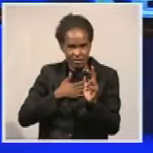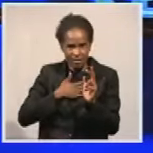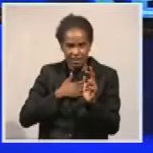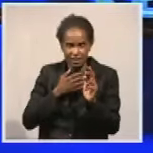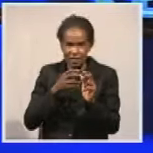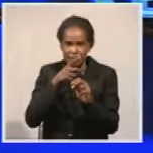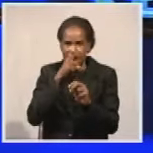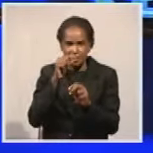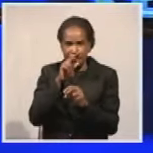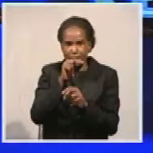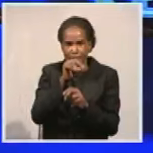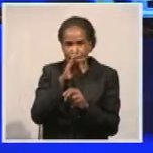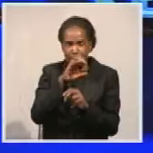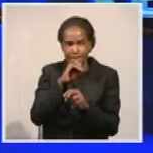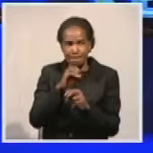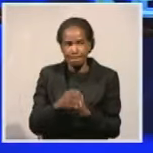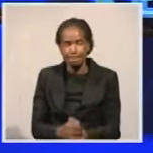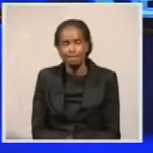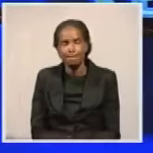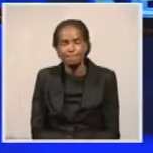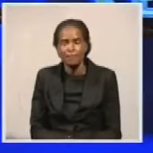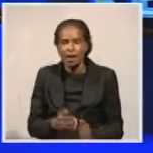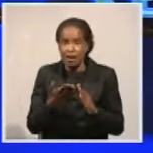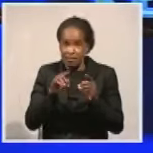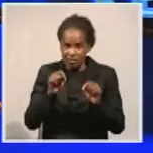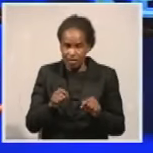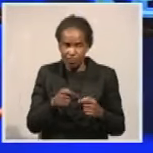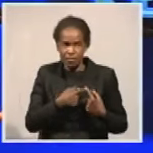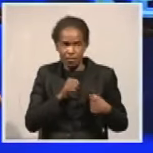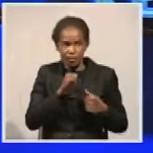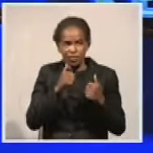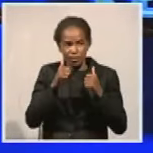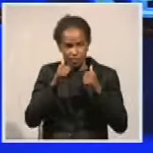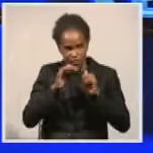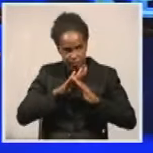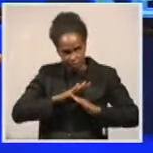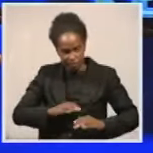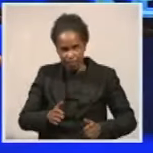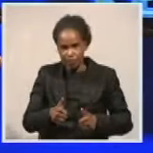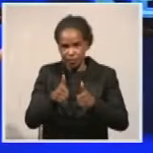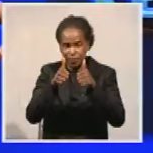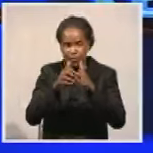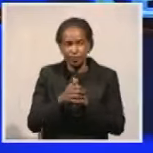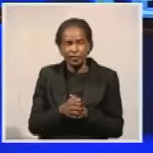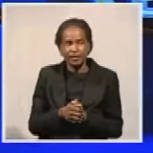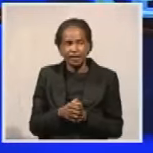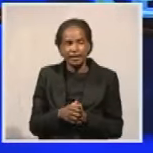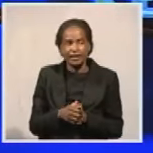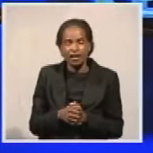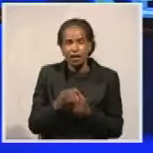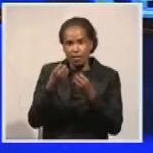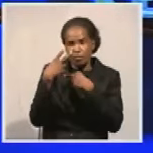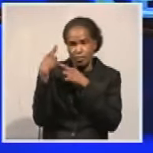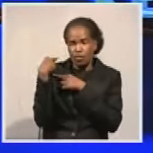Mm. He assigned me the duty of overseeing the parks.